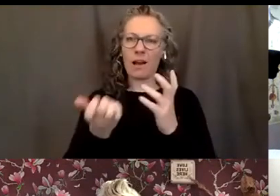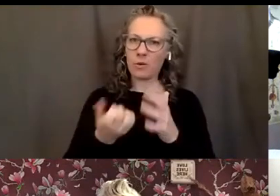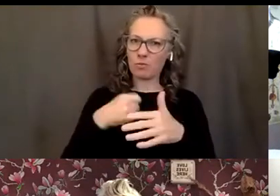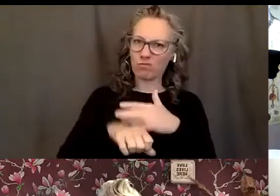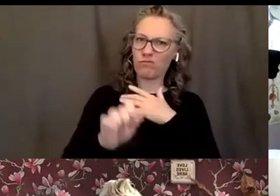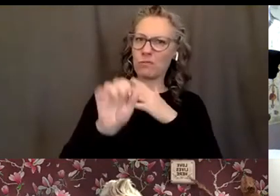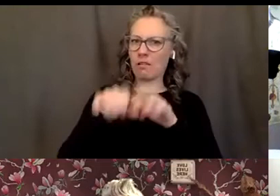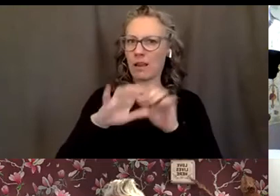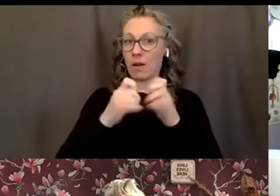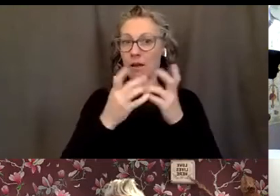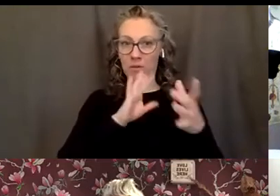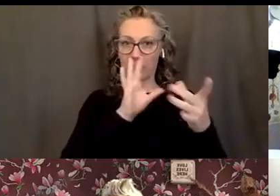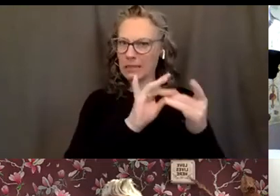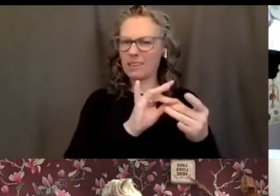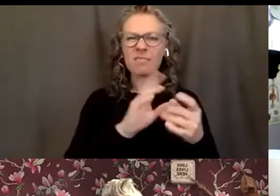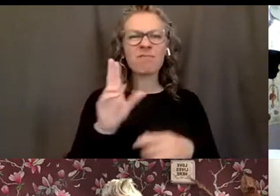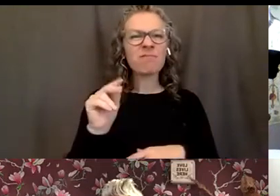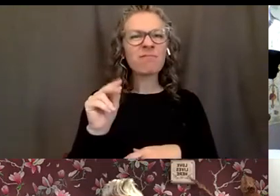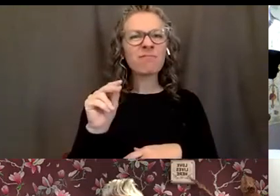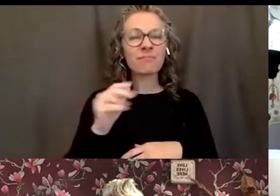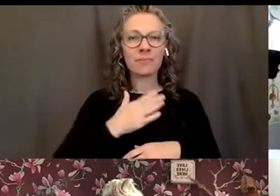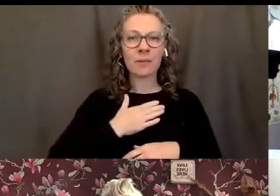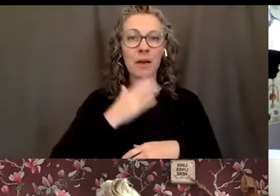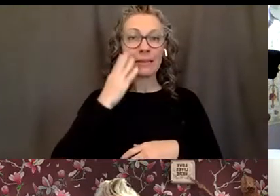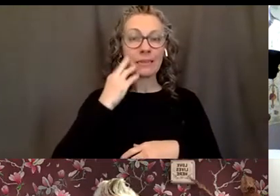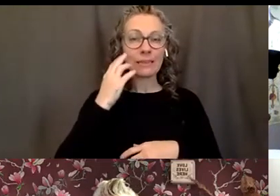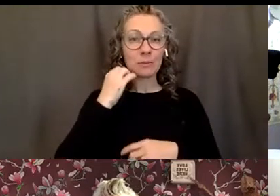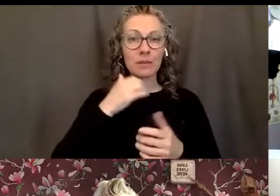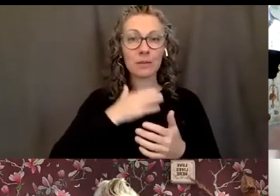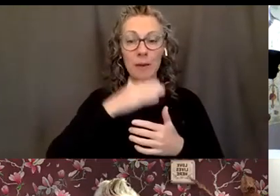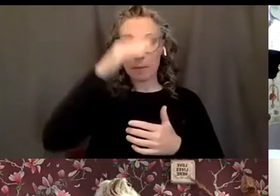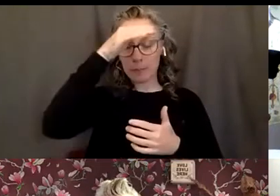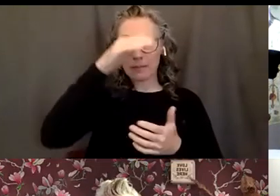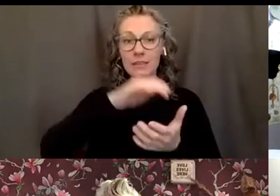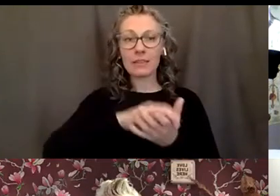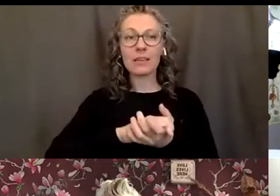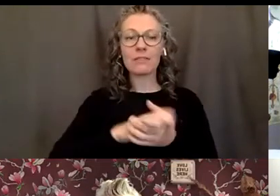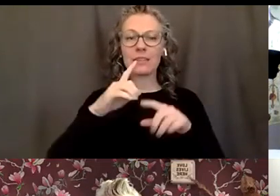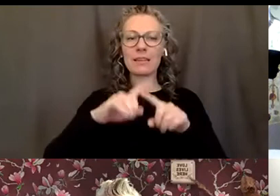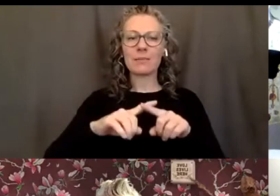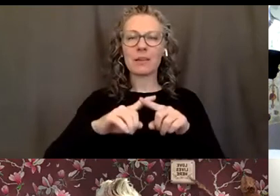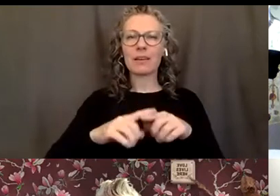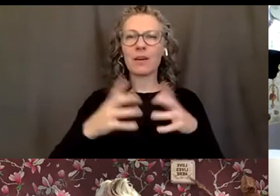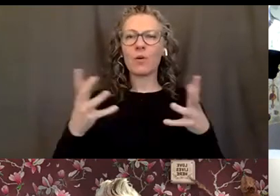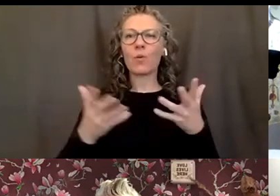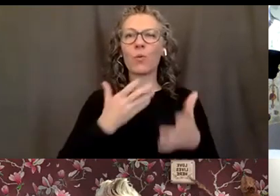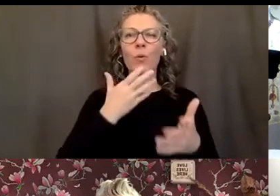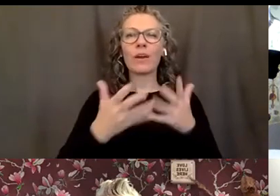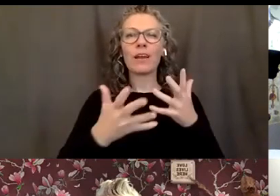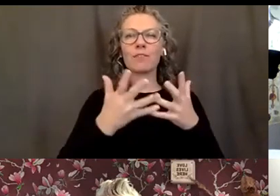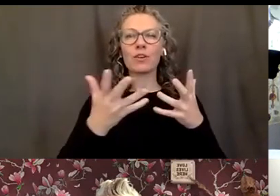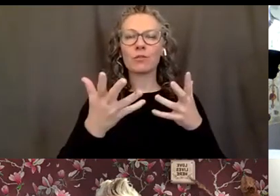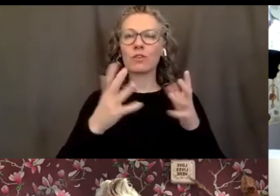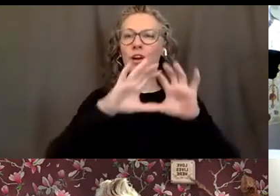others. And so my personal experience and belief is that, depending on what collective you have also